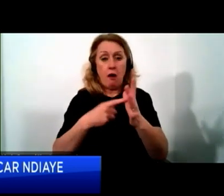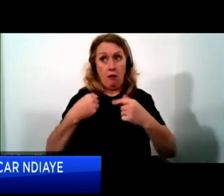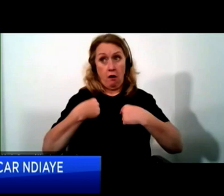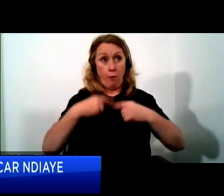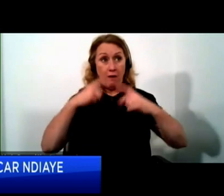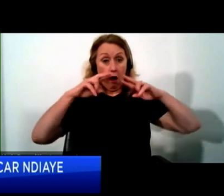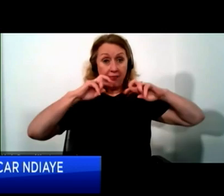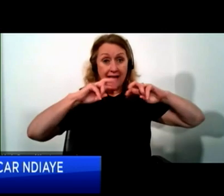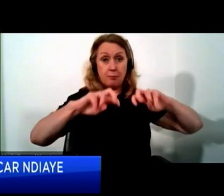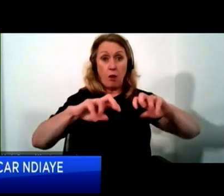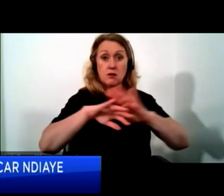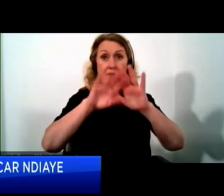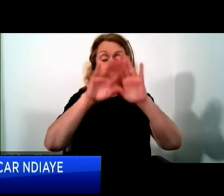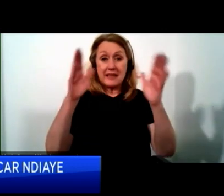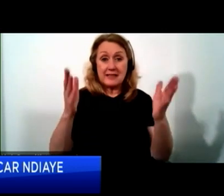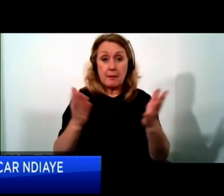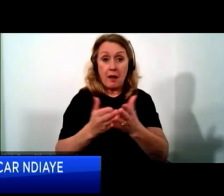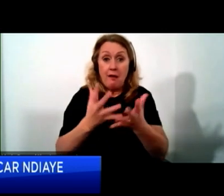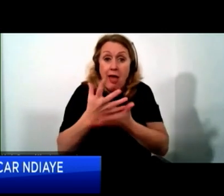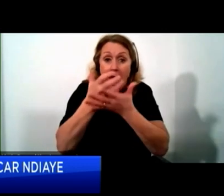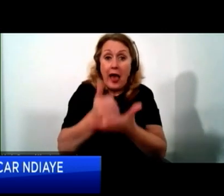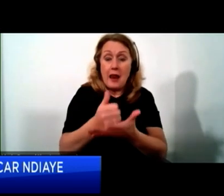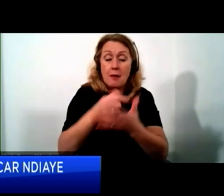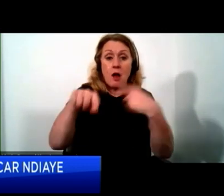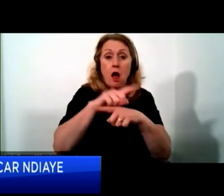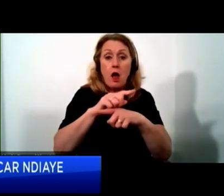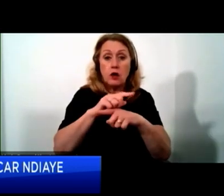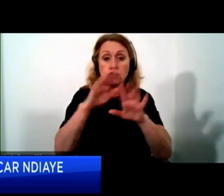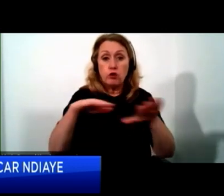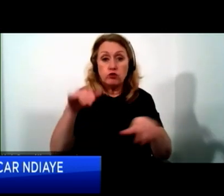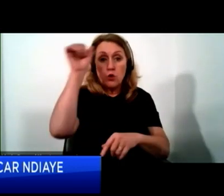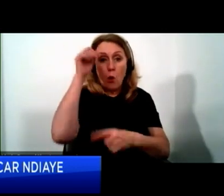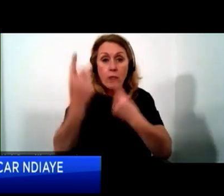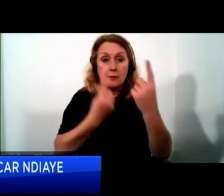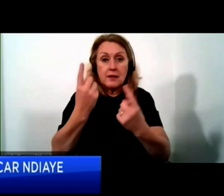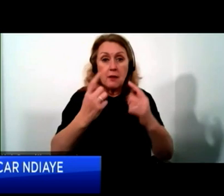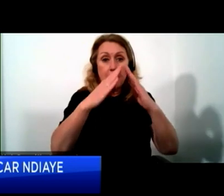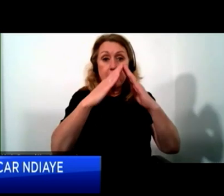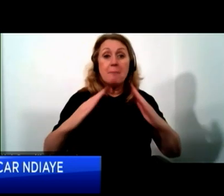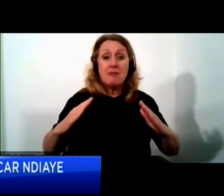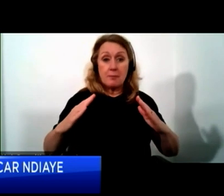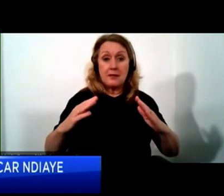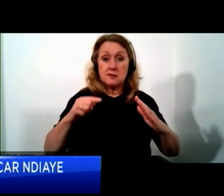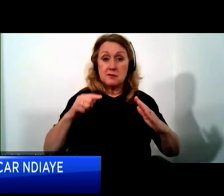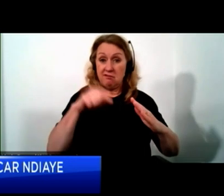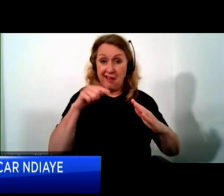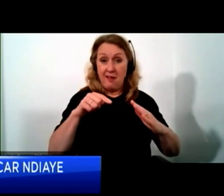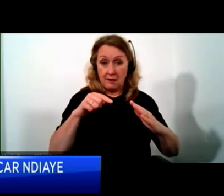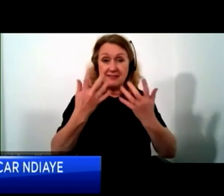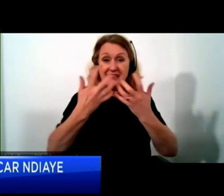the planet, helping her children to know themselves. Pyramids are